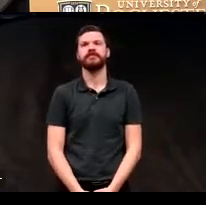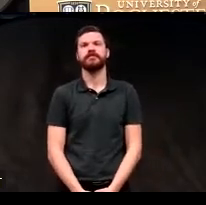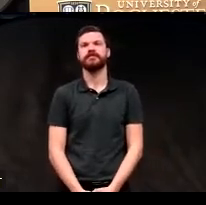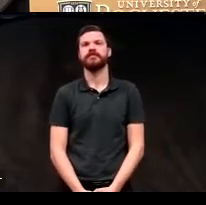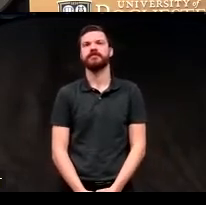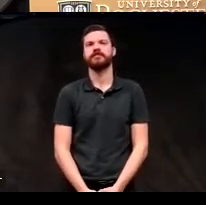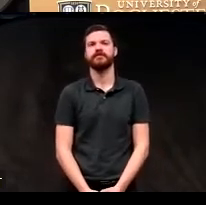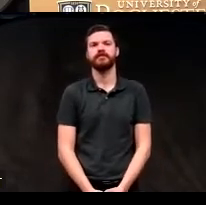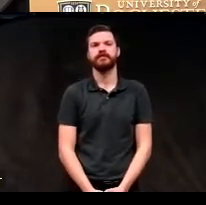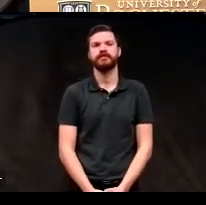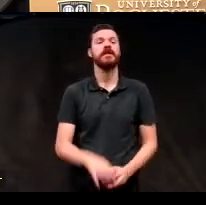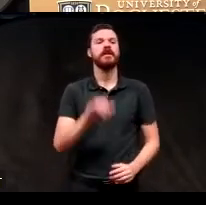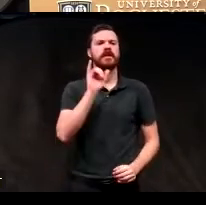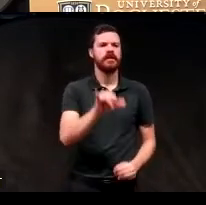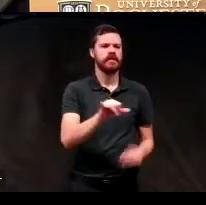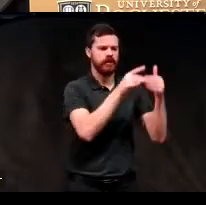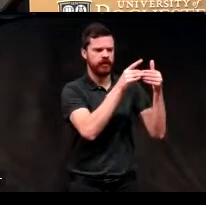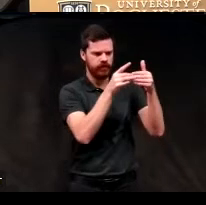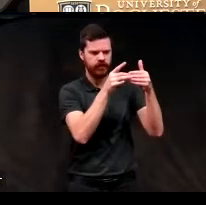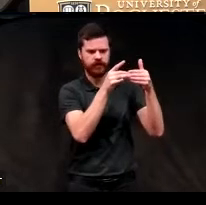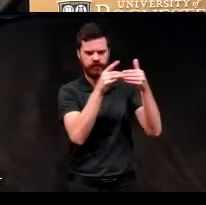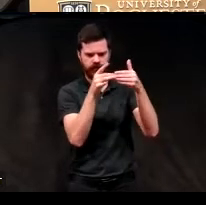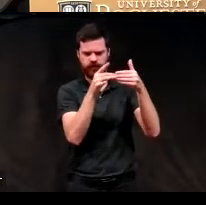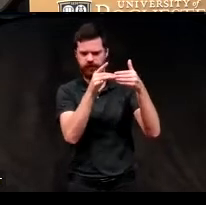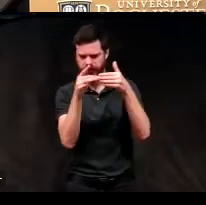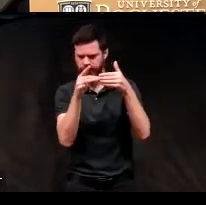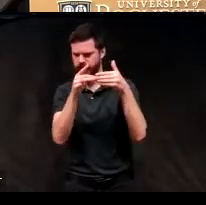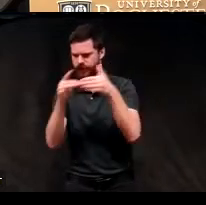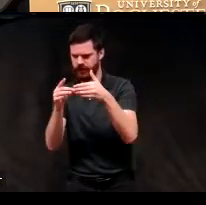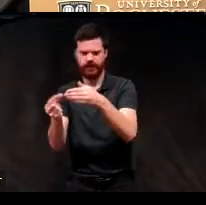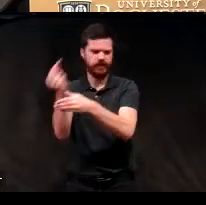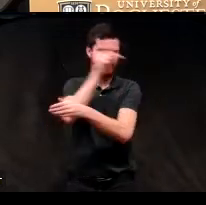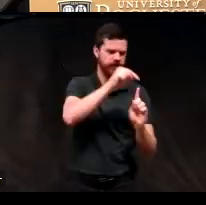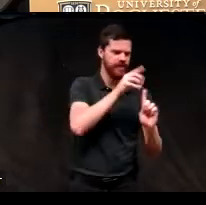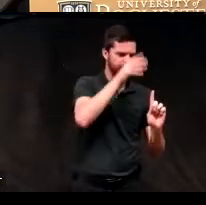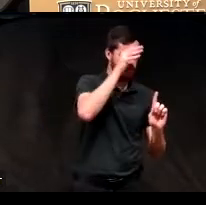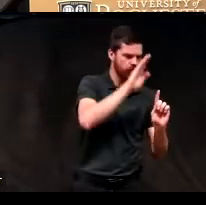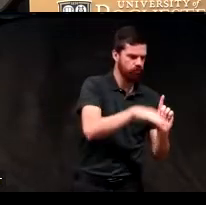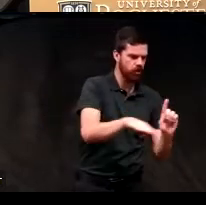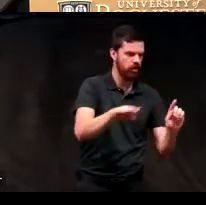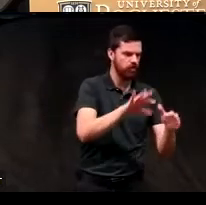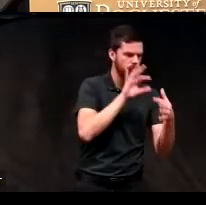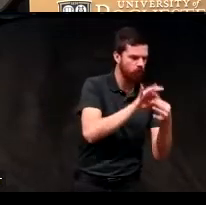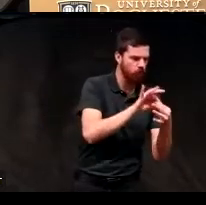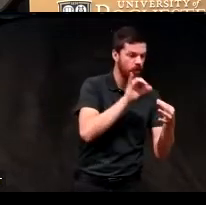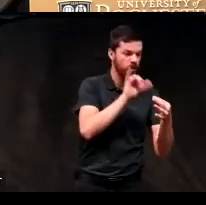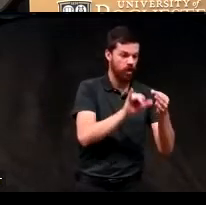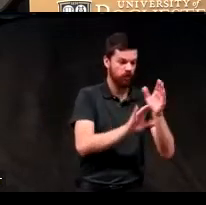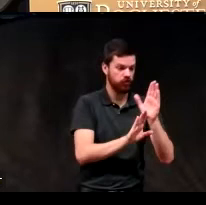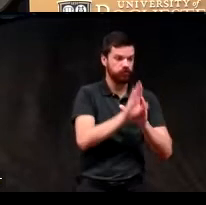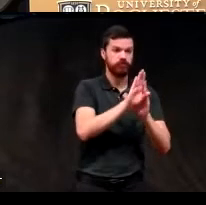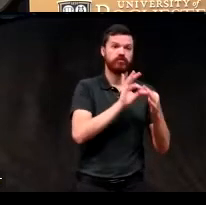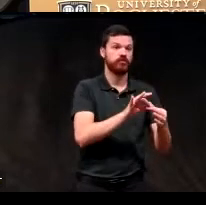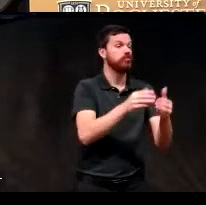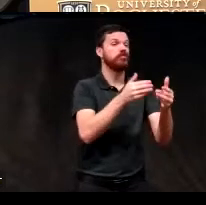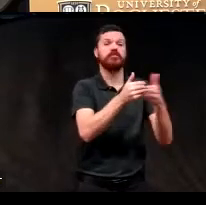just showed you and how everything really hinges on this parent-child bond and their attachment bond that they form, whether it's